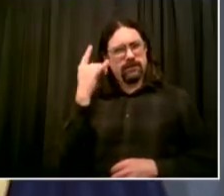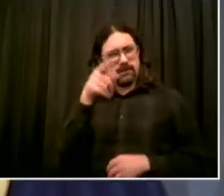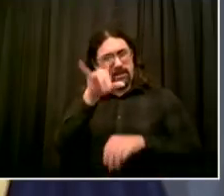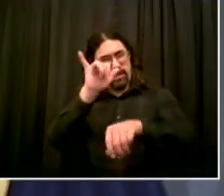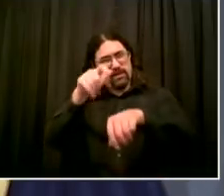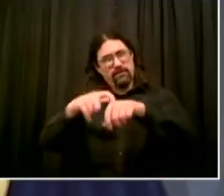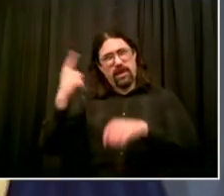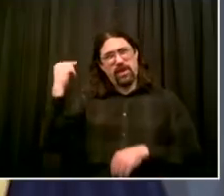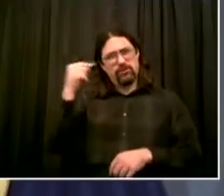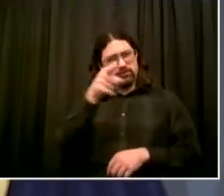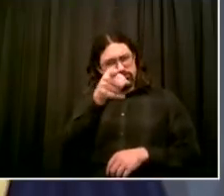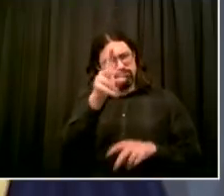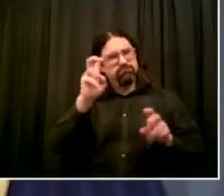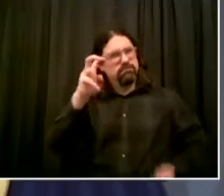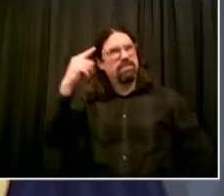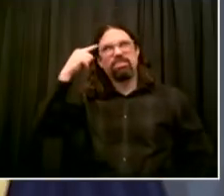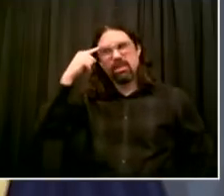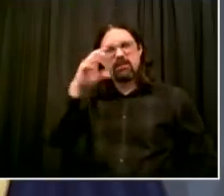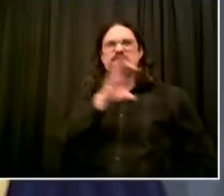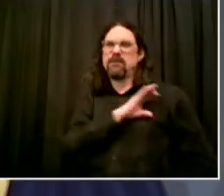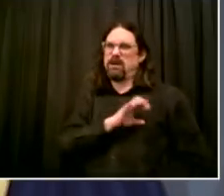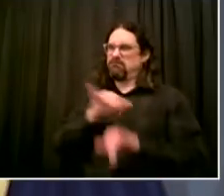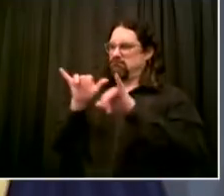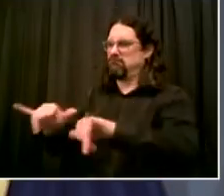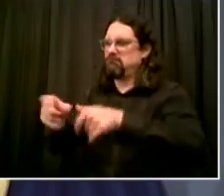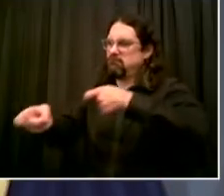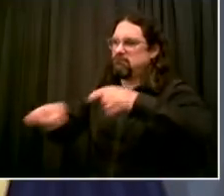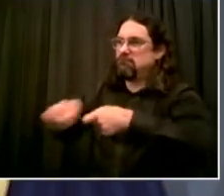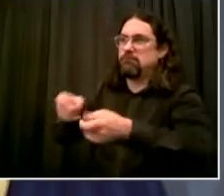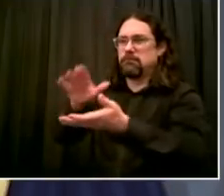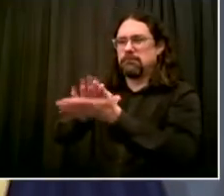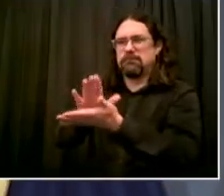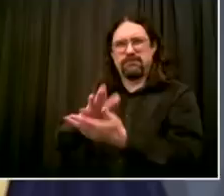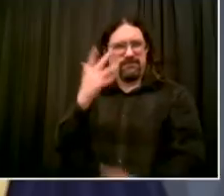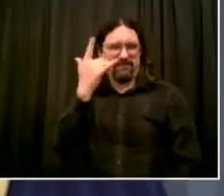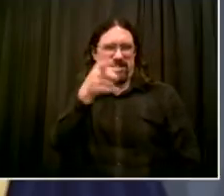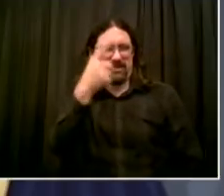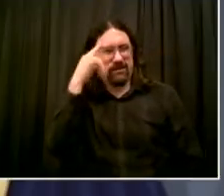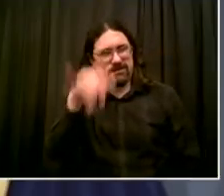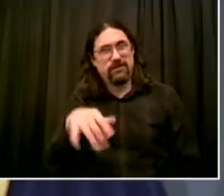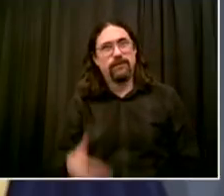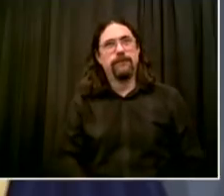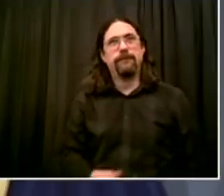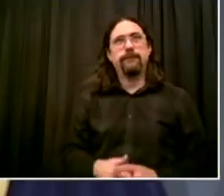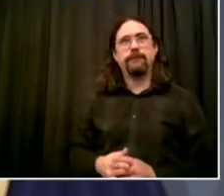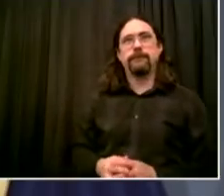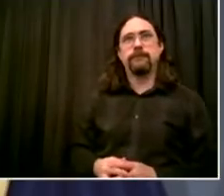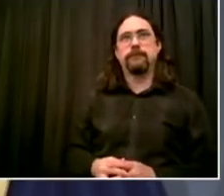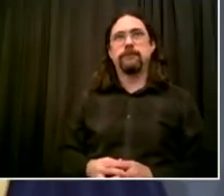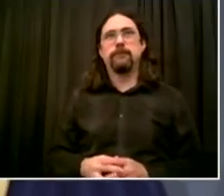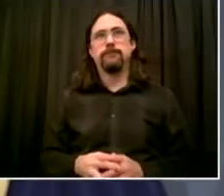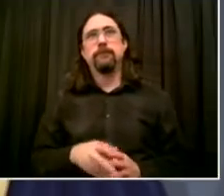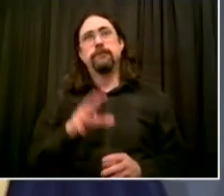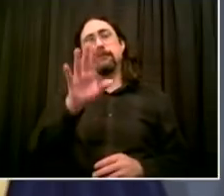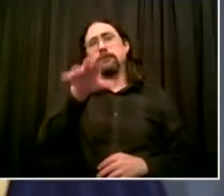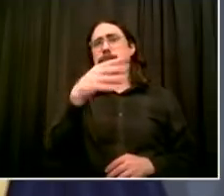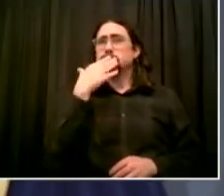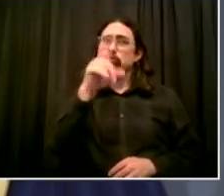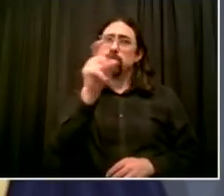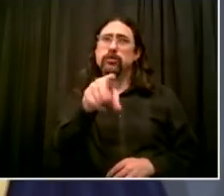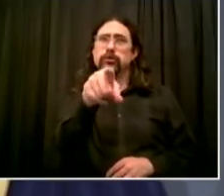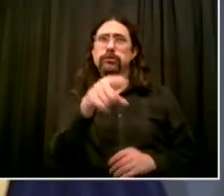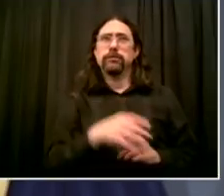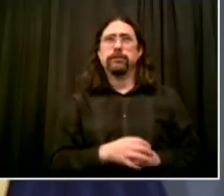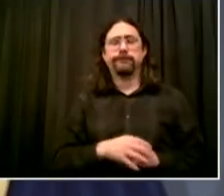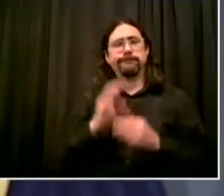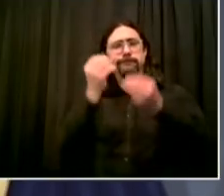the task force is looking at, but I will tell you, I am also looking at the sweep of the last